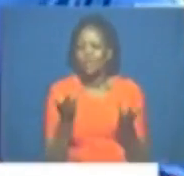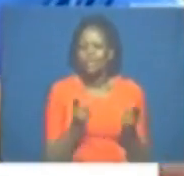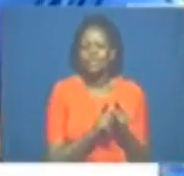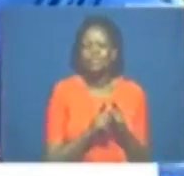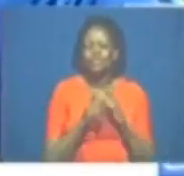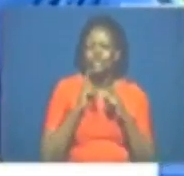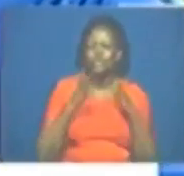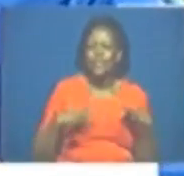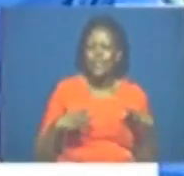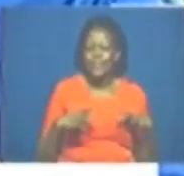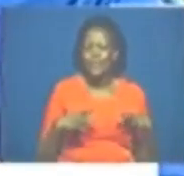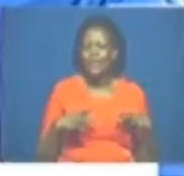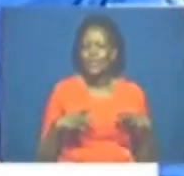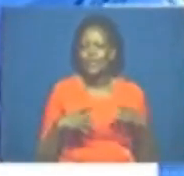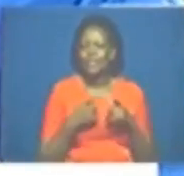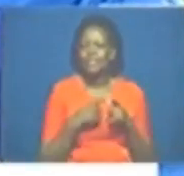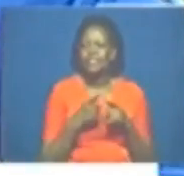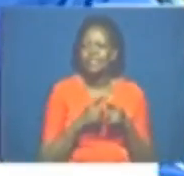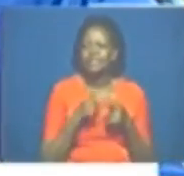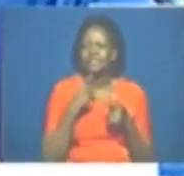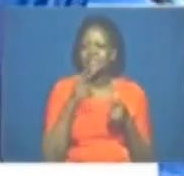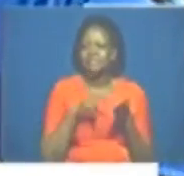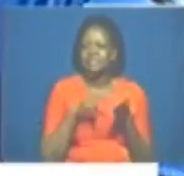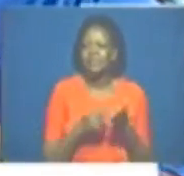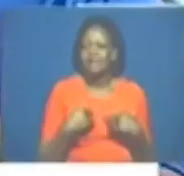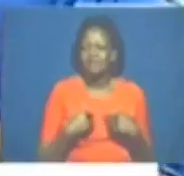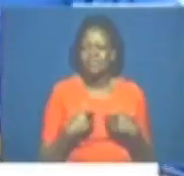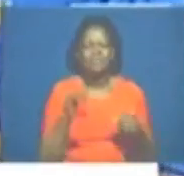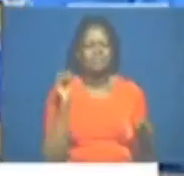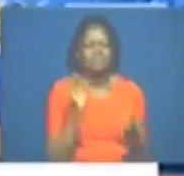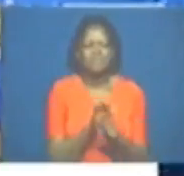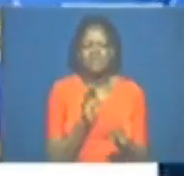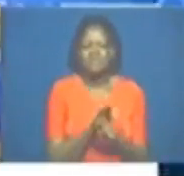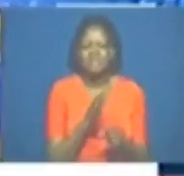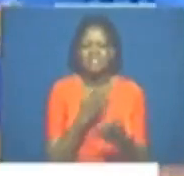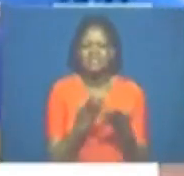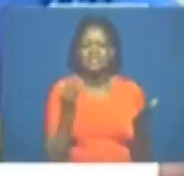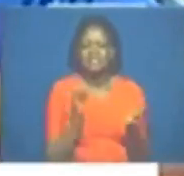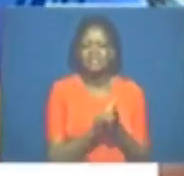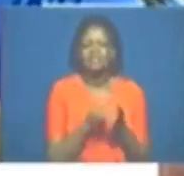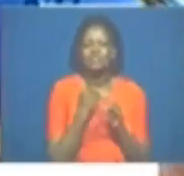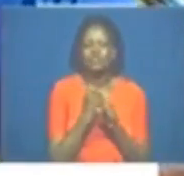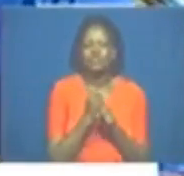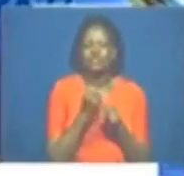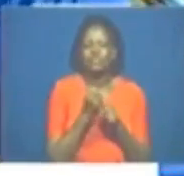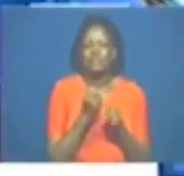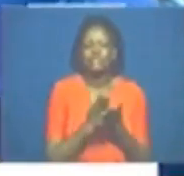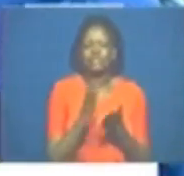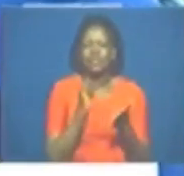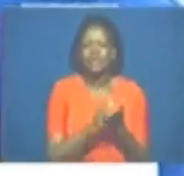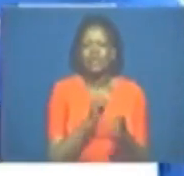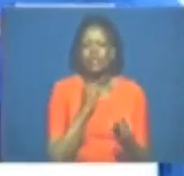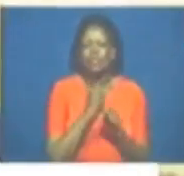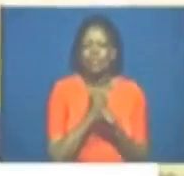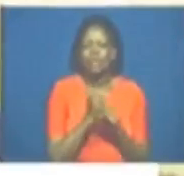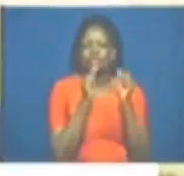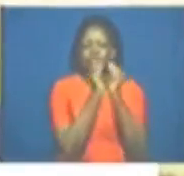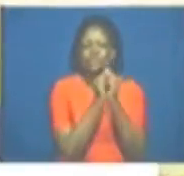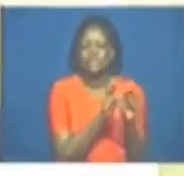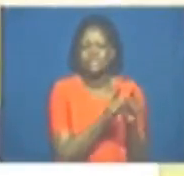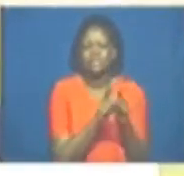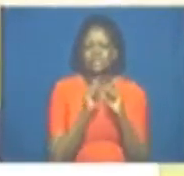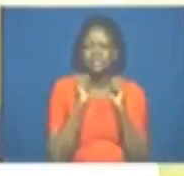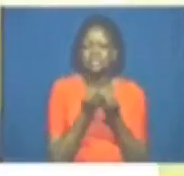Mananji, we shall be looking at the projects that they are working on. So we have a lot of things that we are working on to ensure that we work together as a team. And the